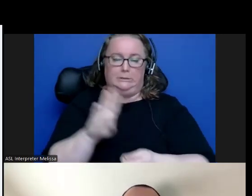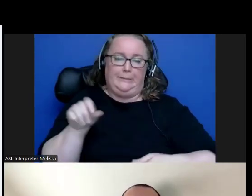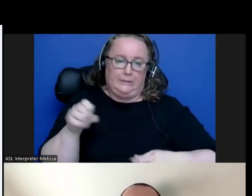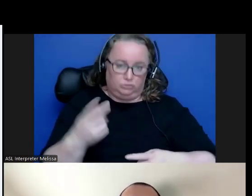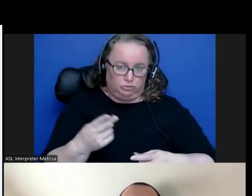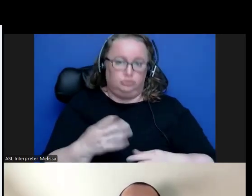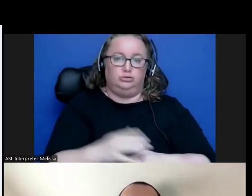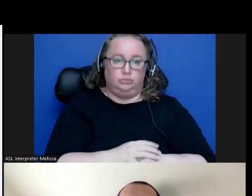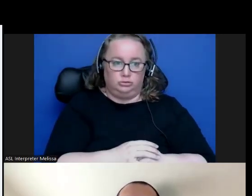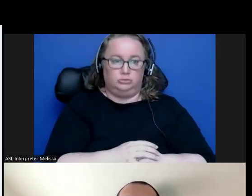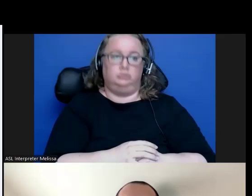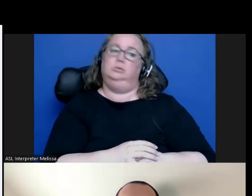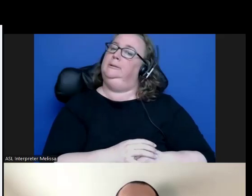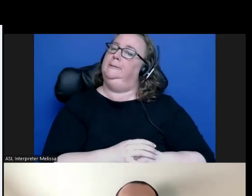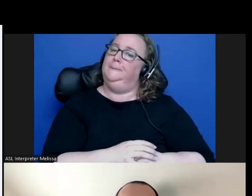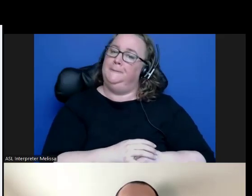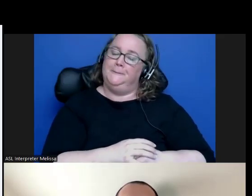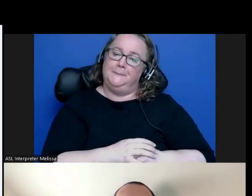about.